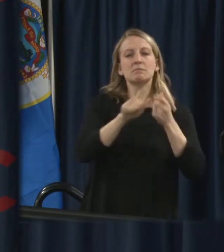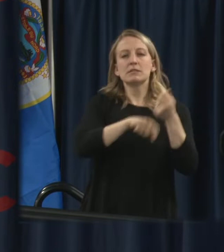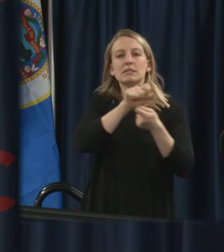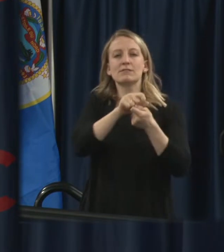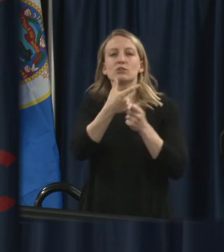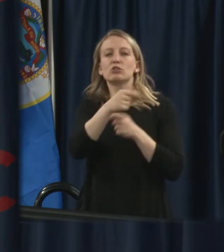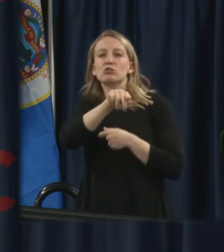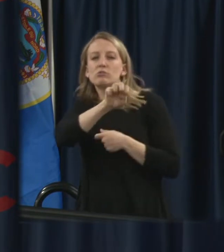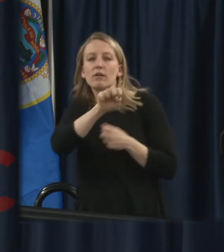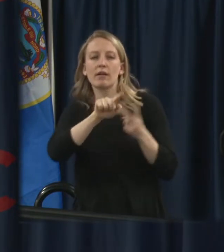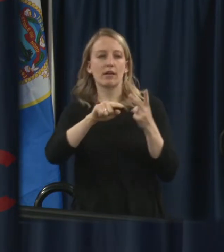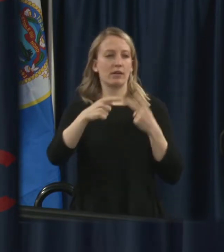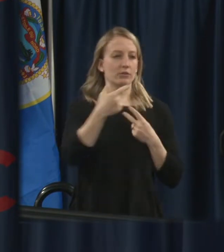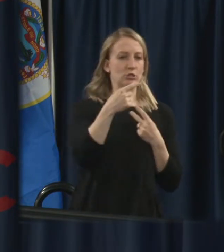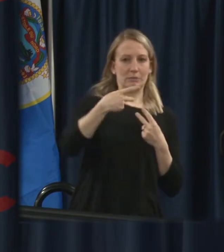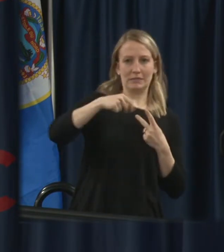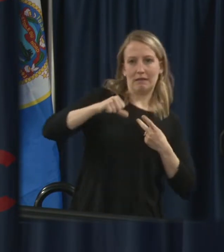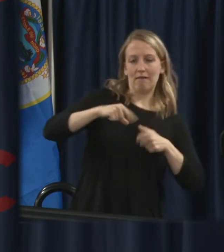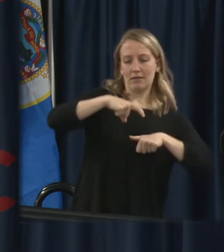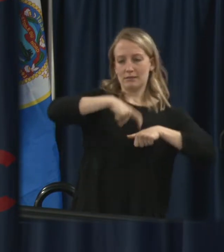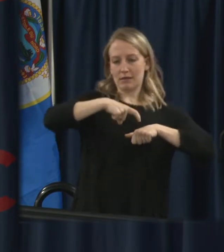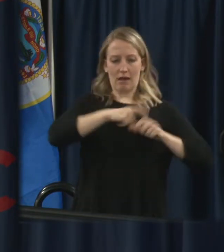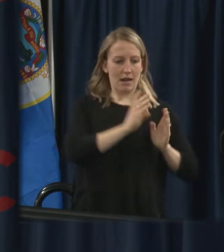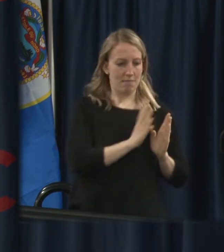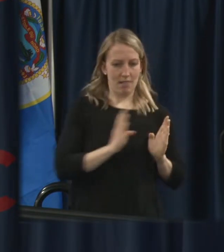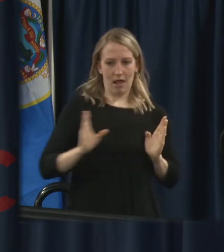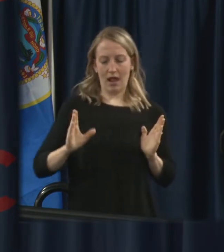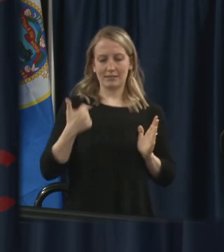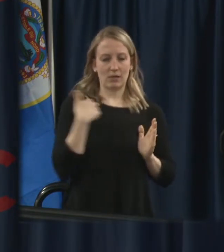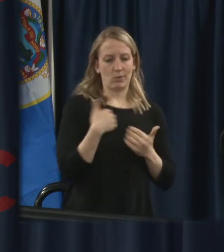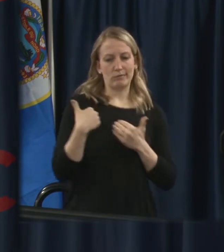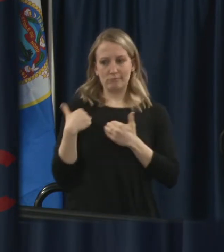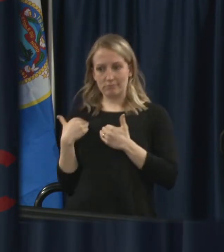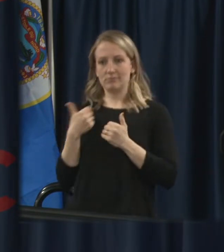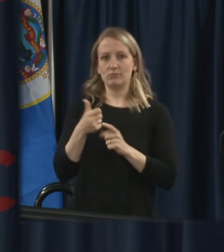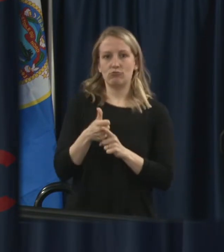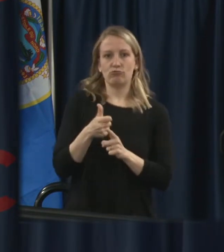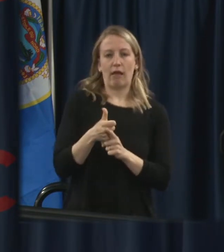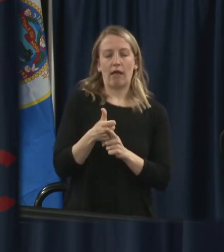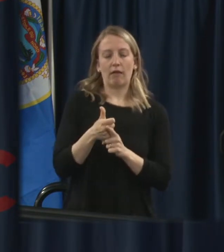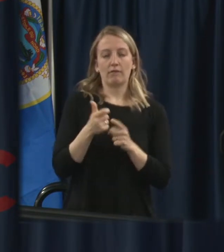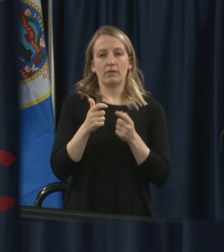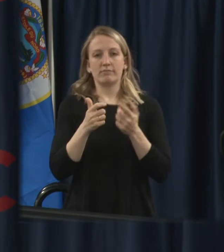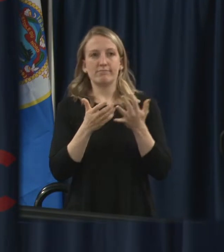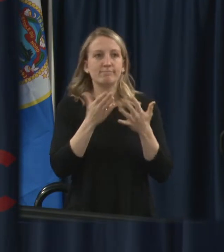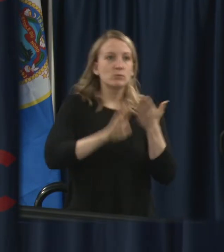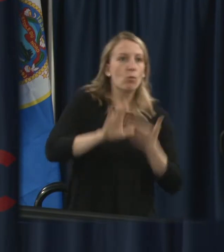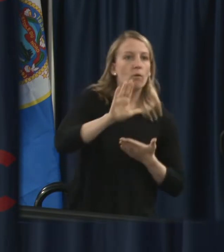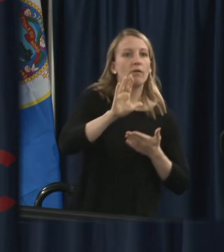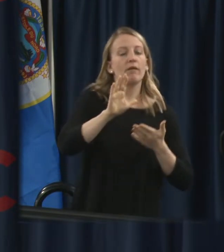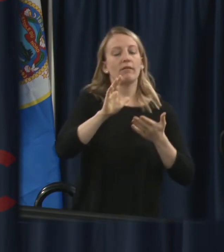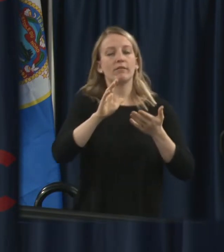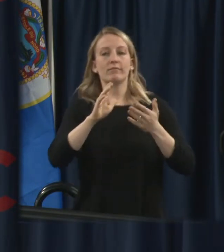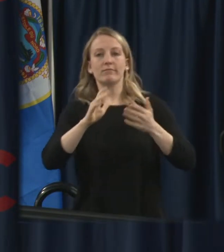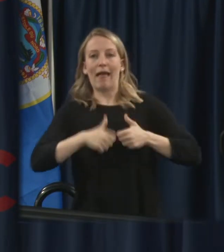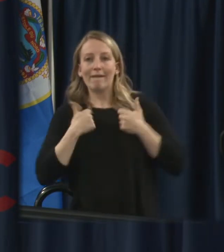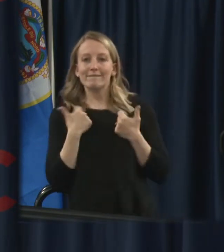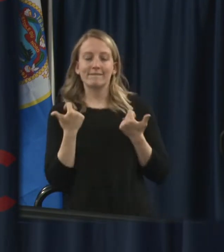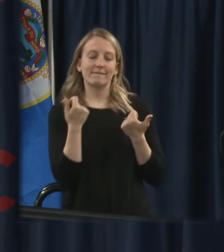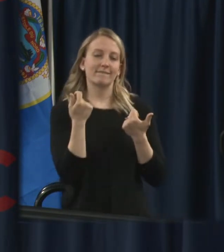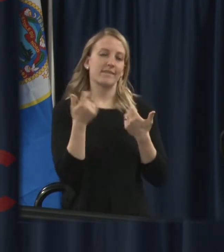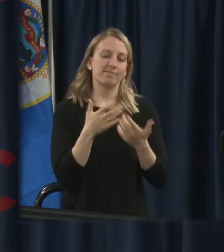or GPAs or timelines that we put upon ourselves through school or through life. But this